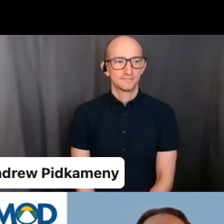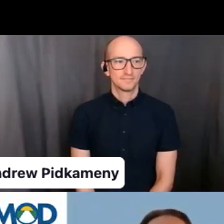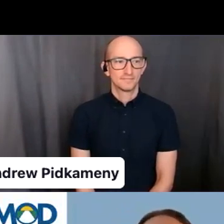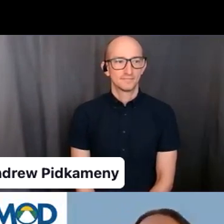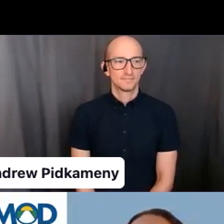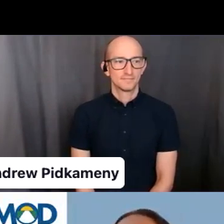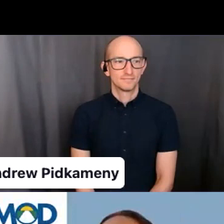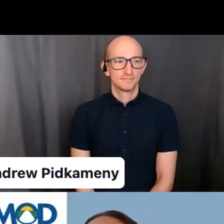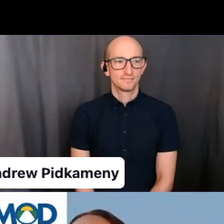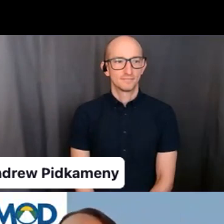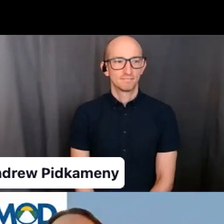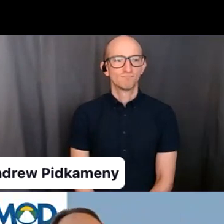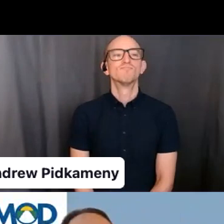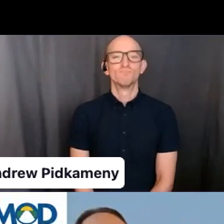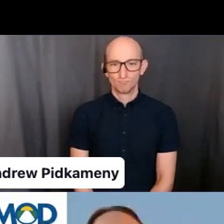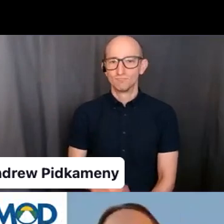Okay,